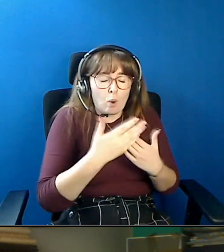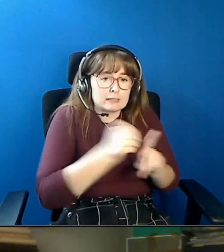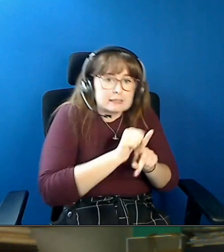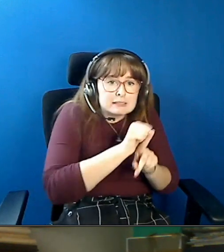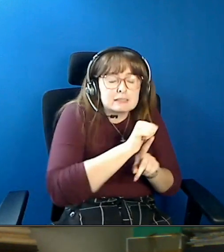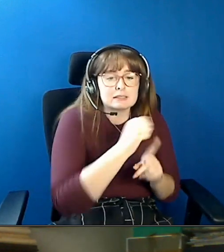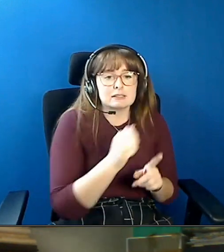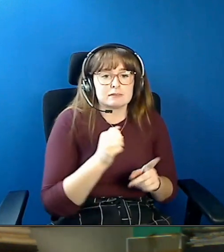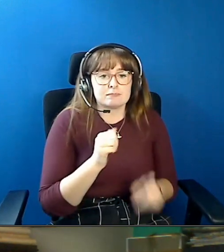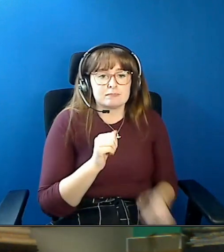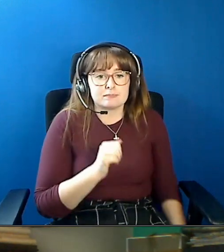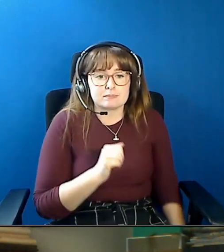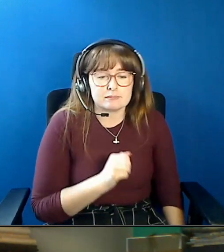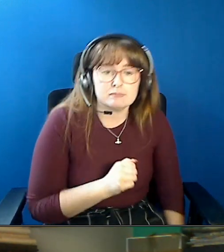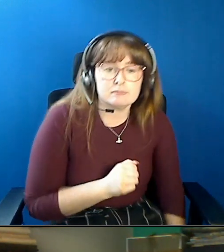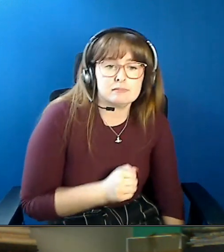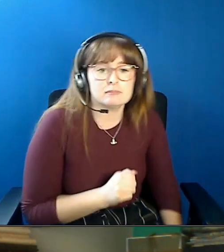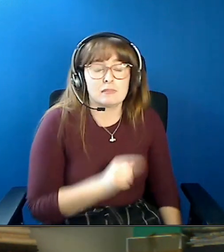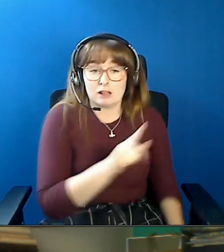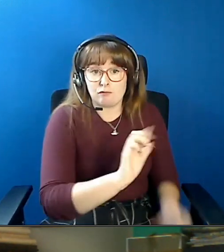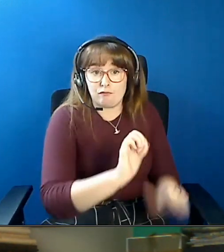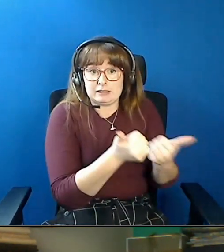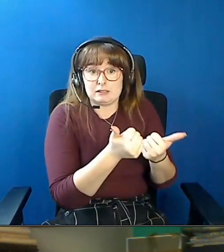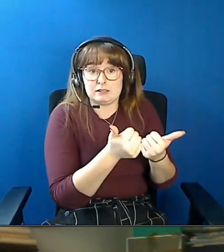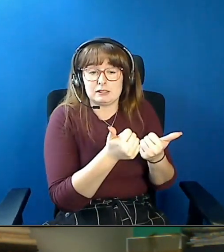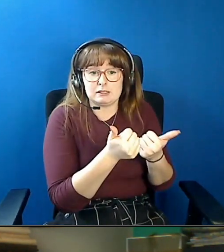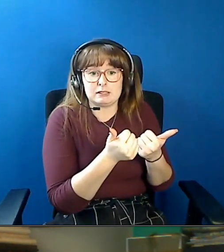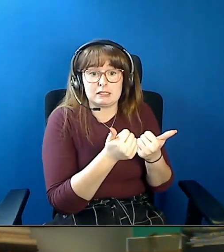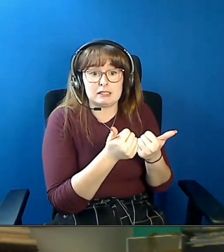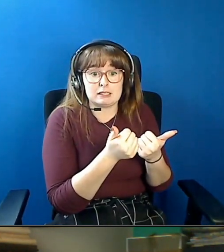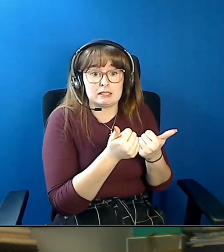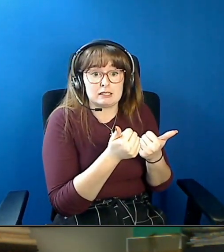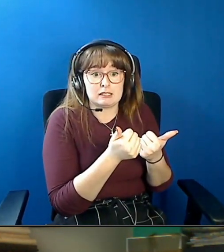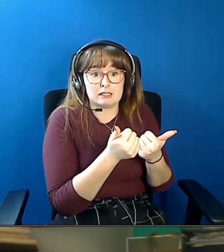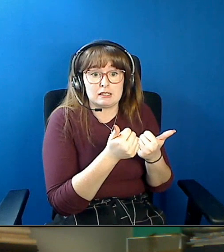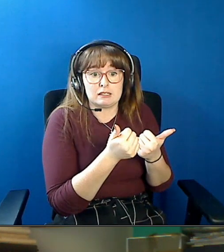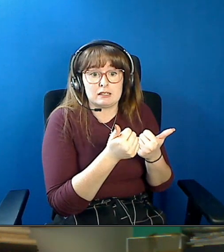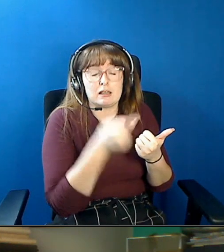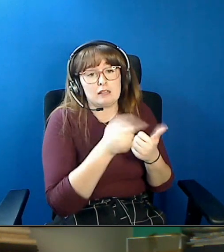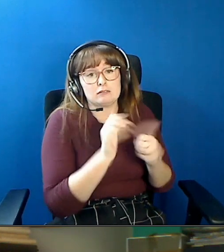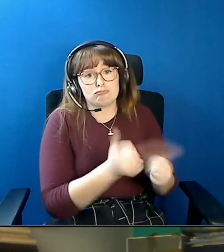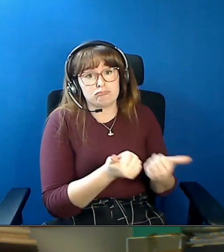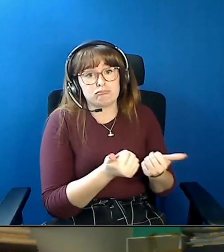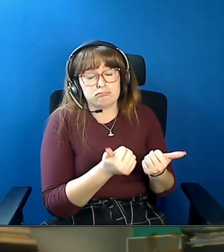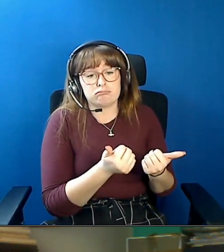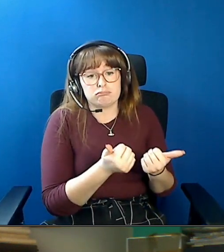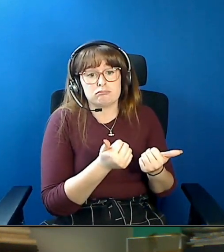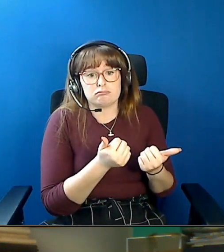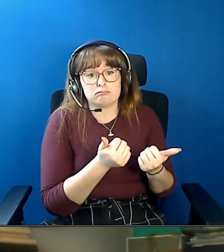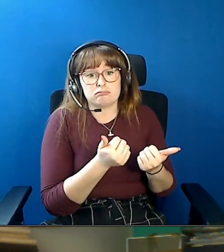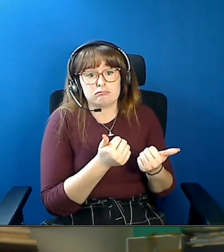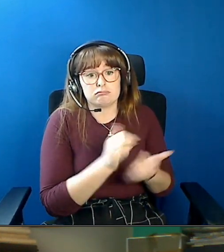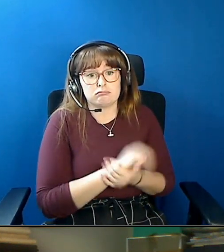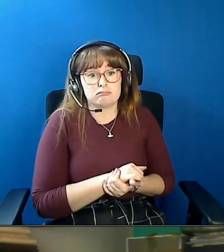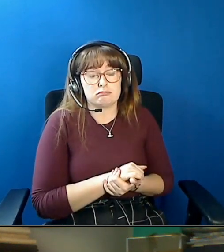targets, and that's fine. That's initially it's a desktop exercise. Then you go on to retrofit assessments,